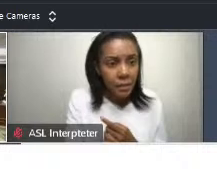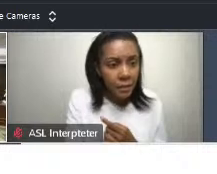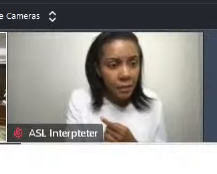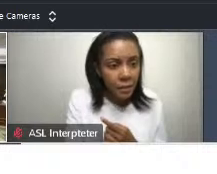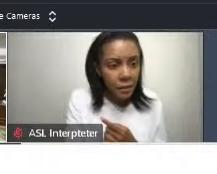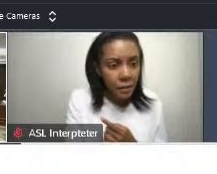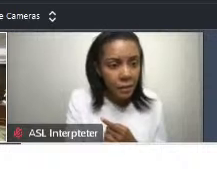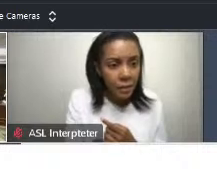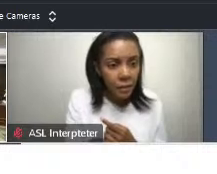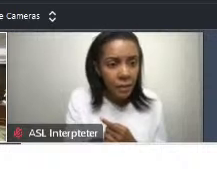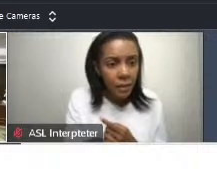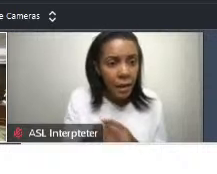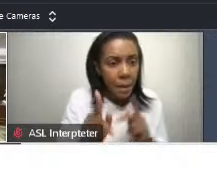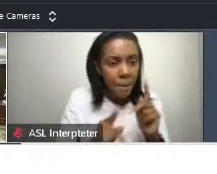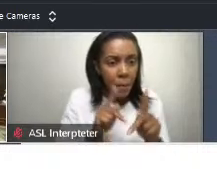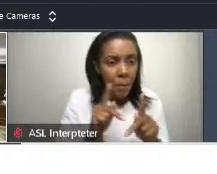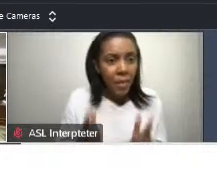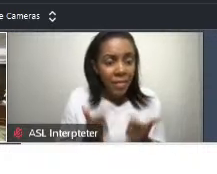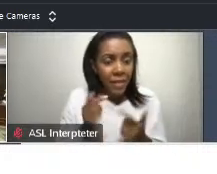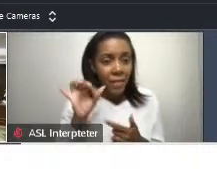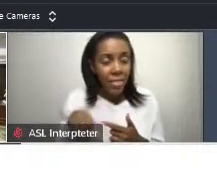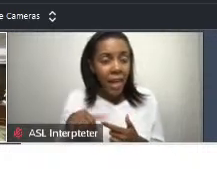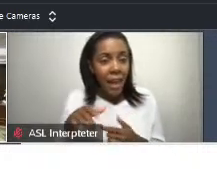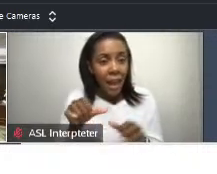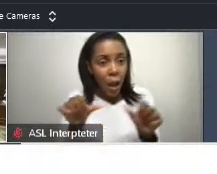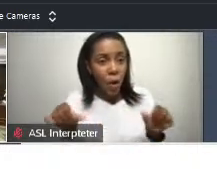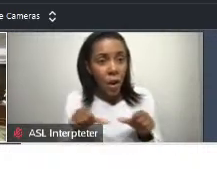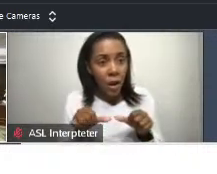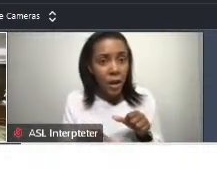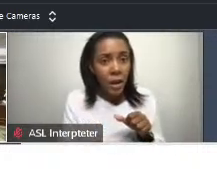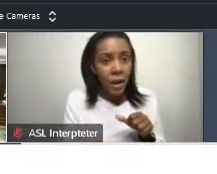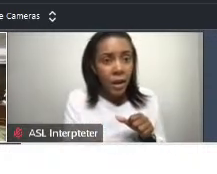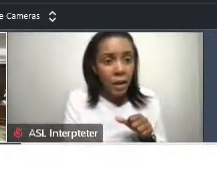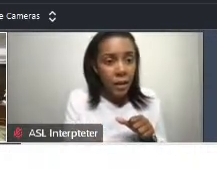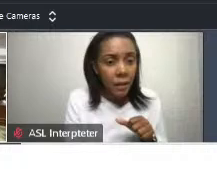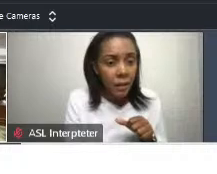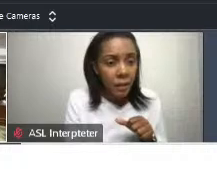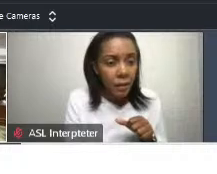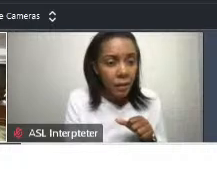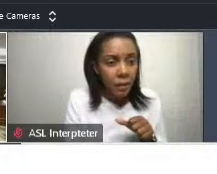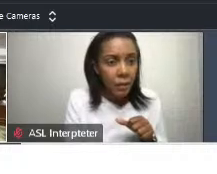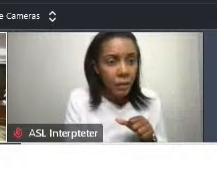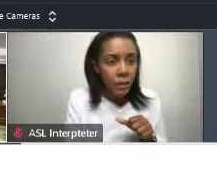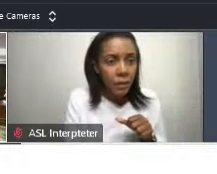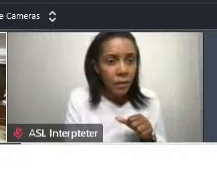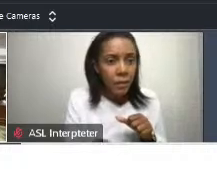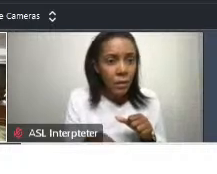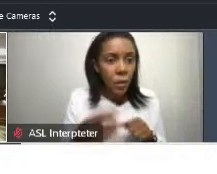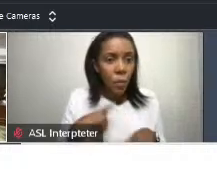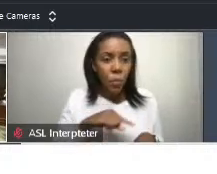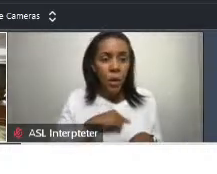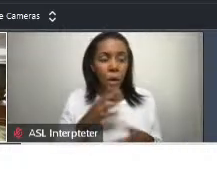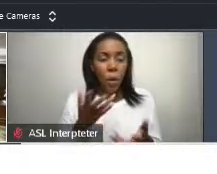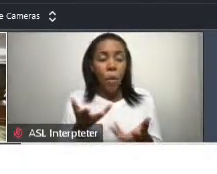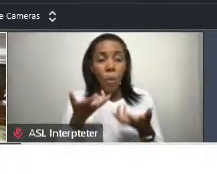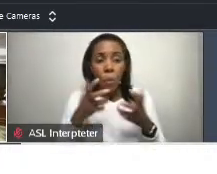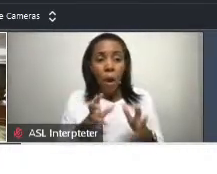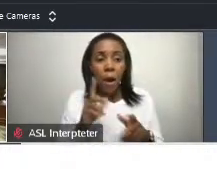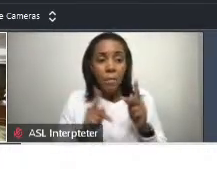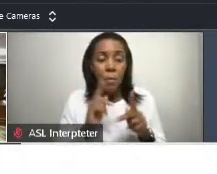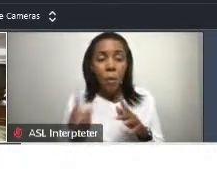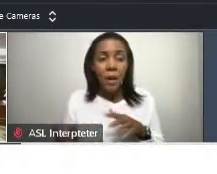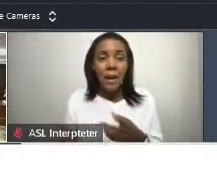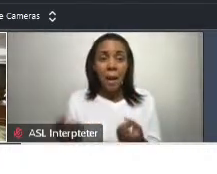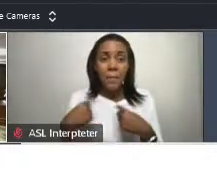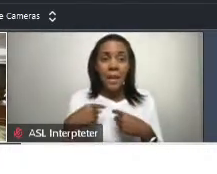area, hey, we're very sound, okay? And we don't want nobody coming in disturbing just because they